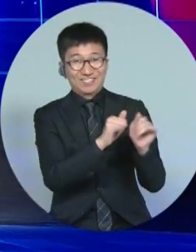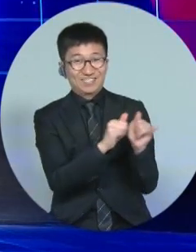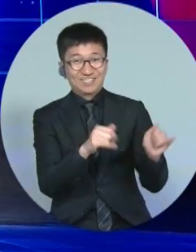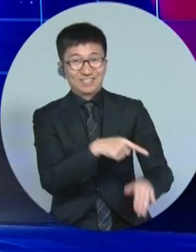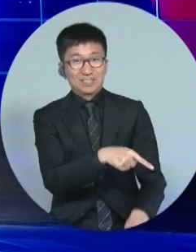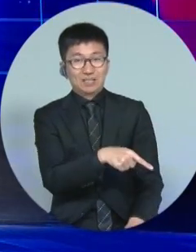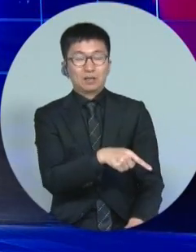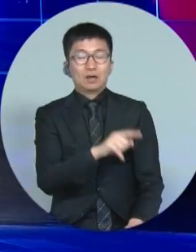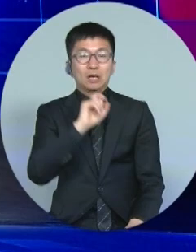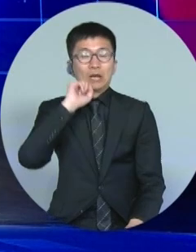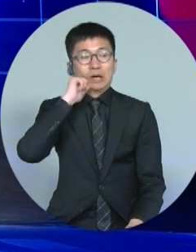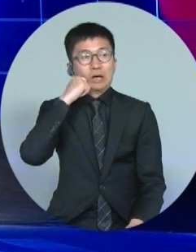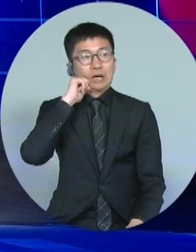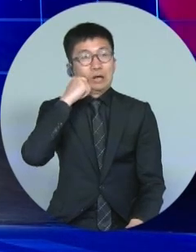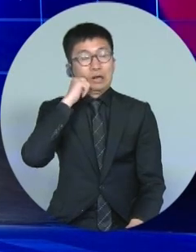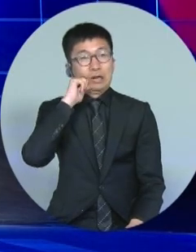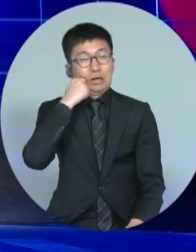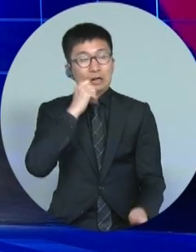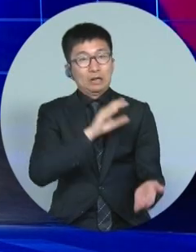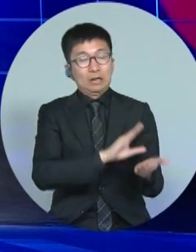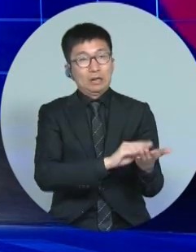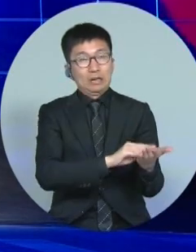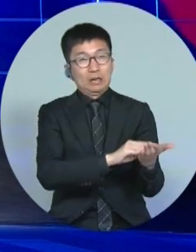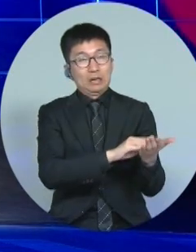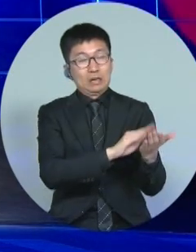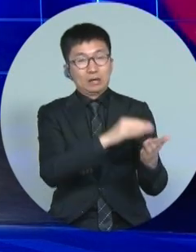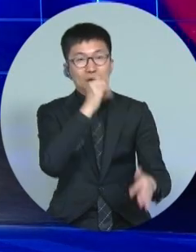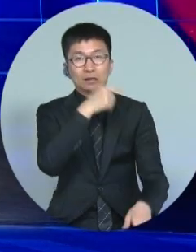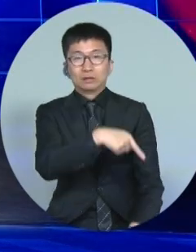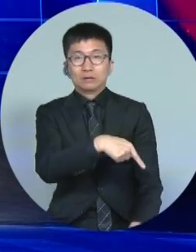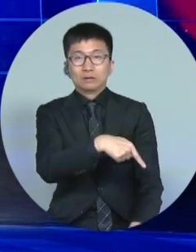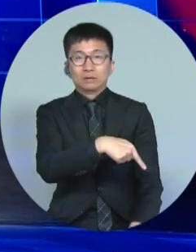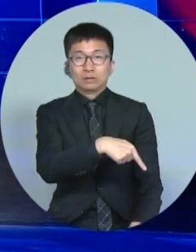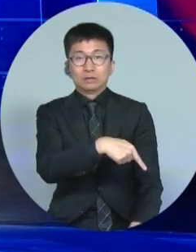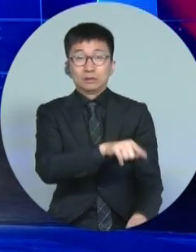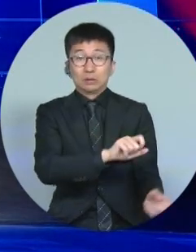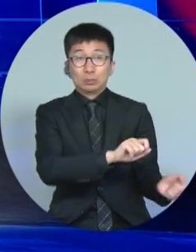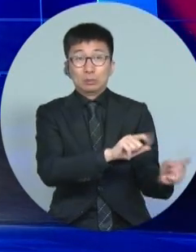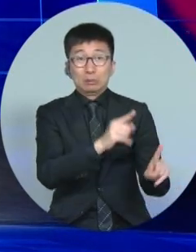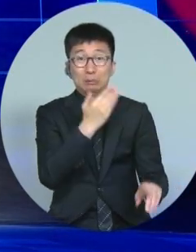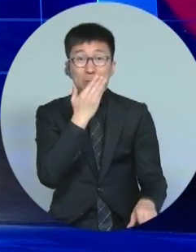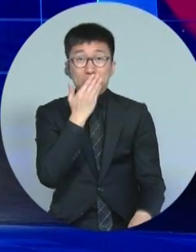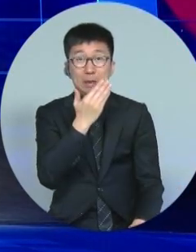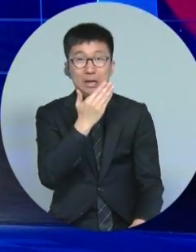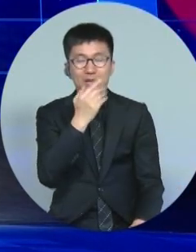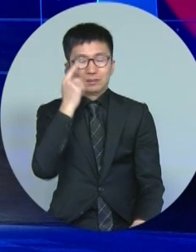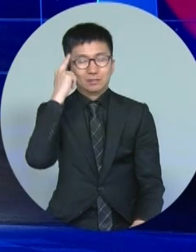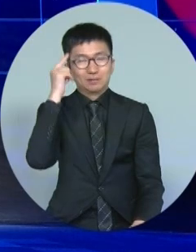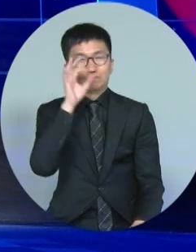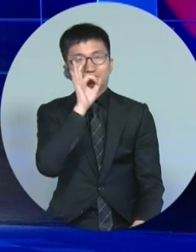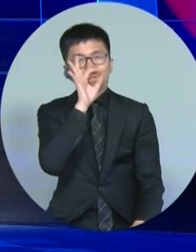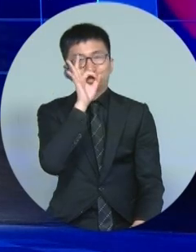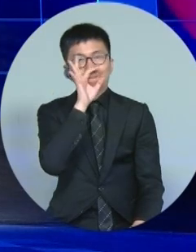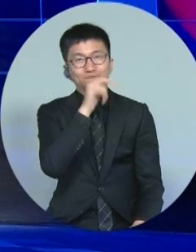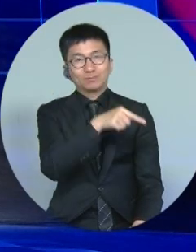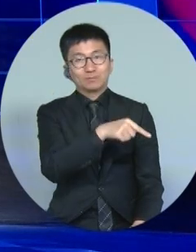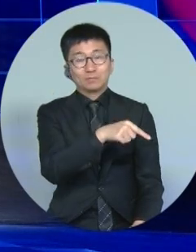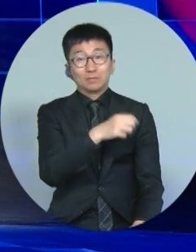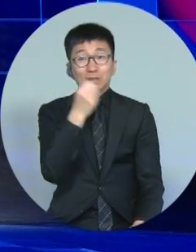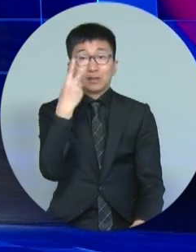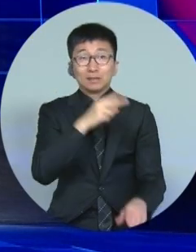sense of resilience, the ability to bounce back. Now,